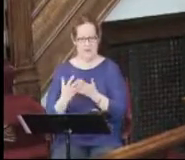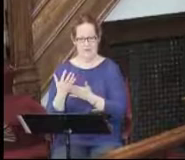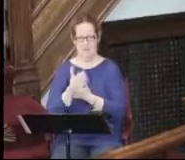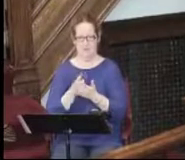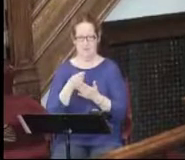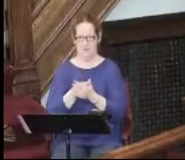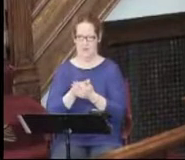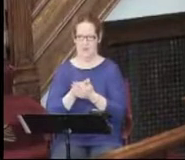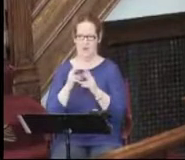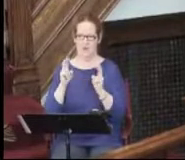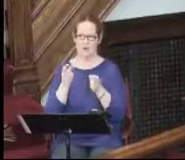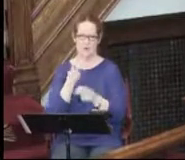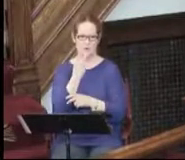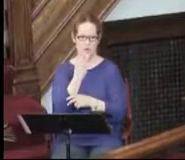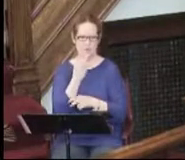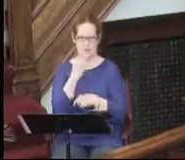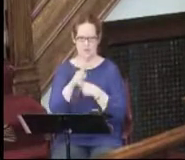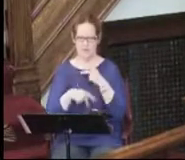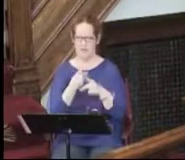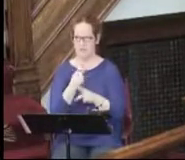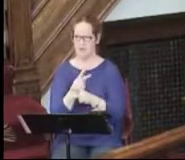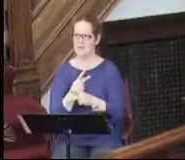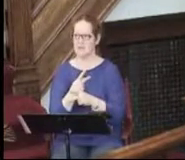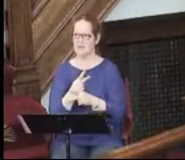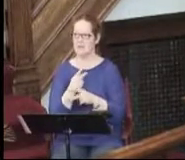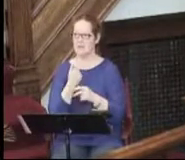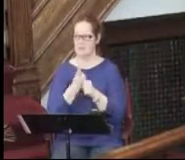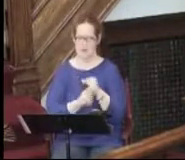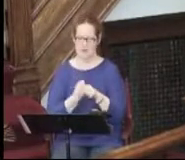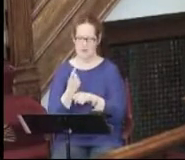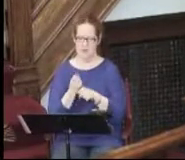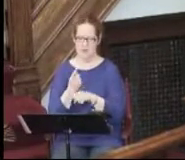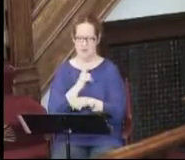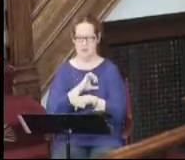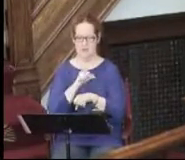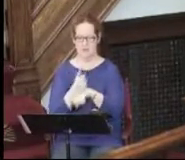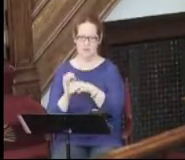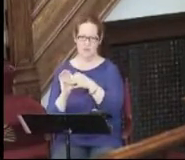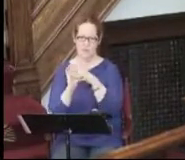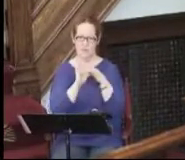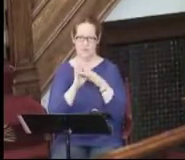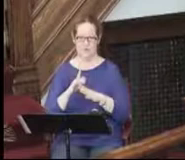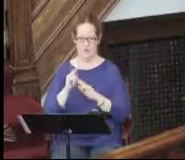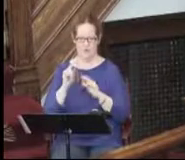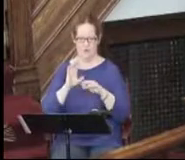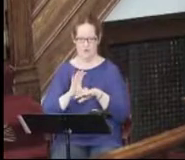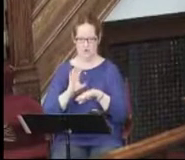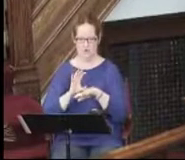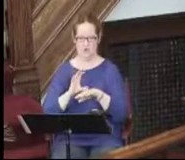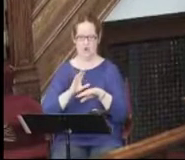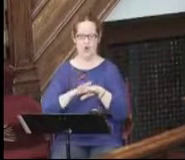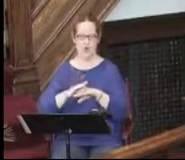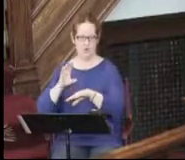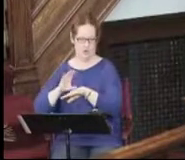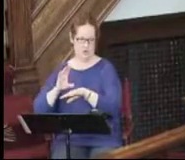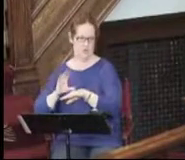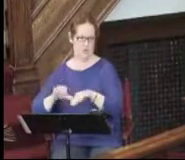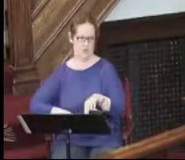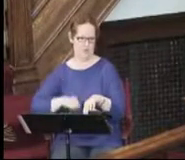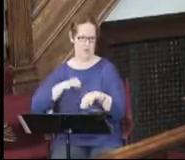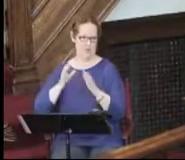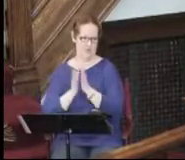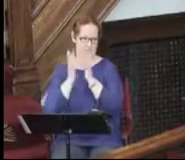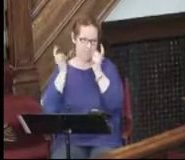of a Kind. Each year, he has coordinated and managed the sound setup and staging for our Church on Church Pride